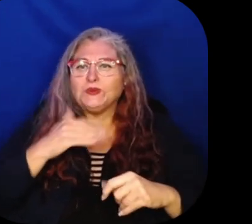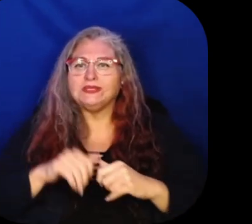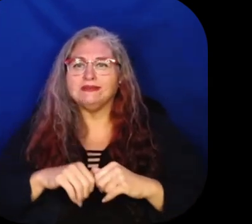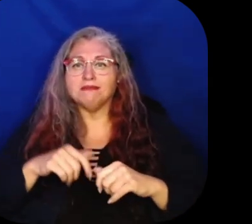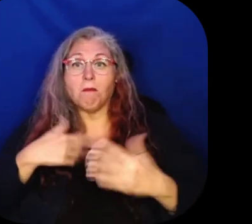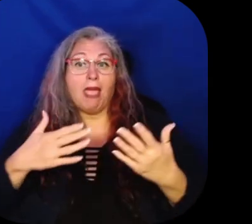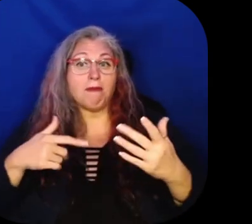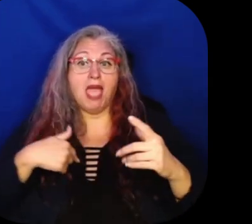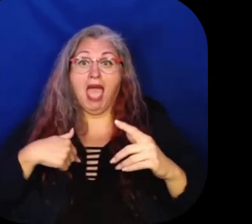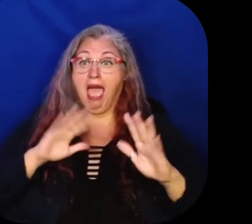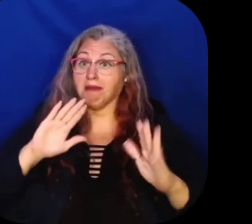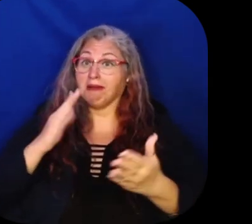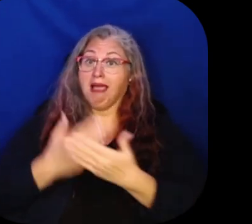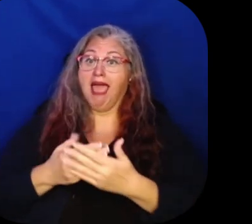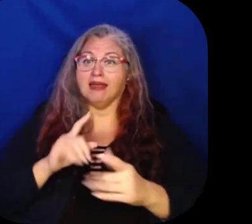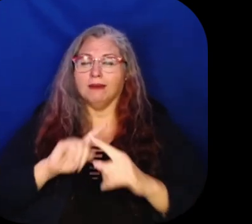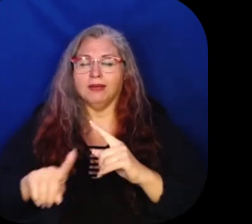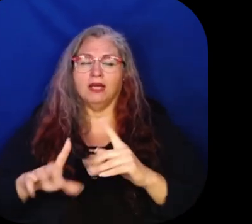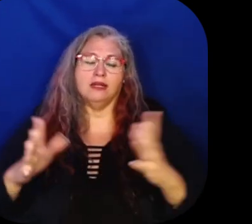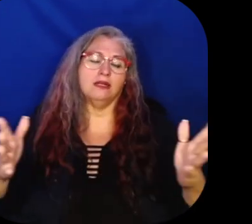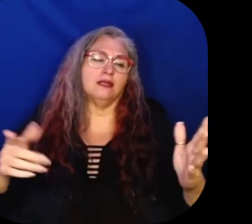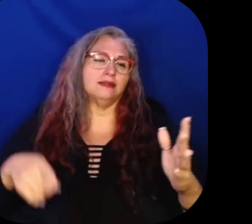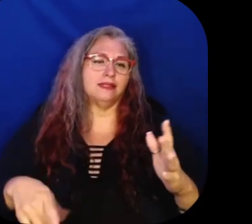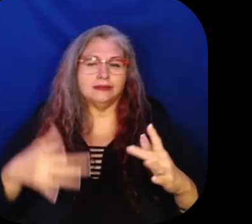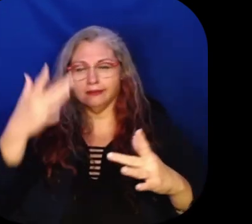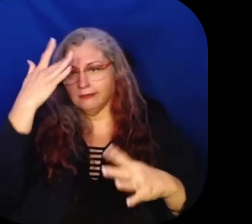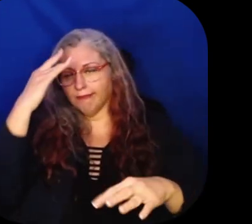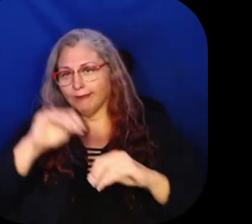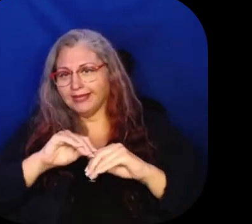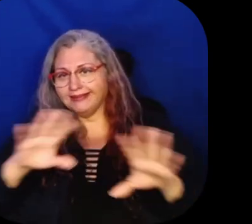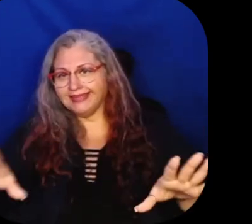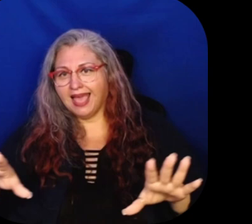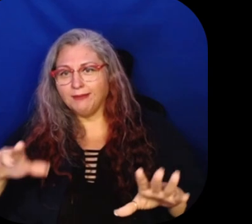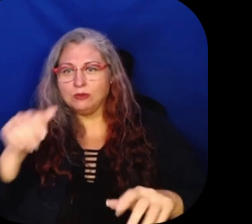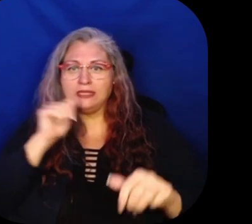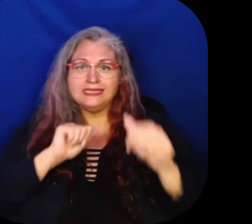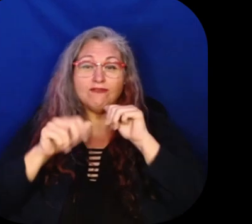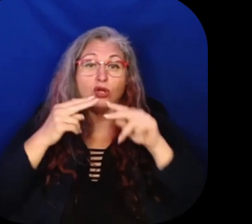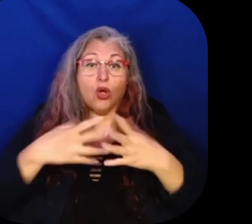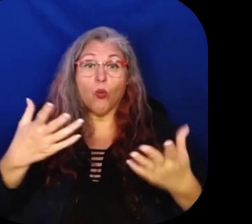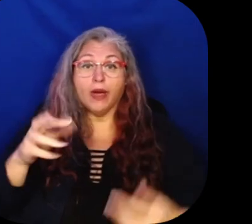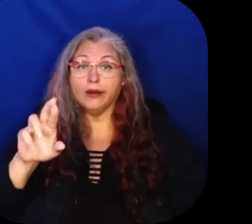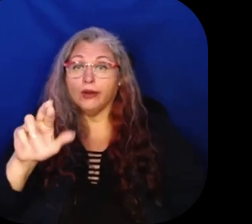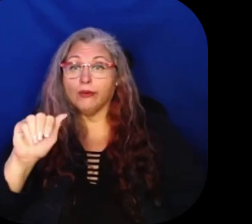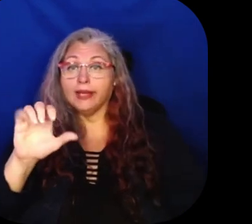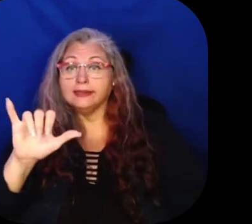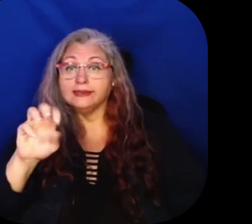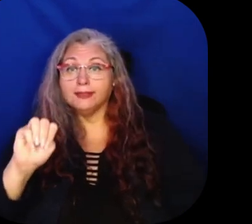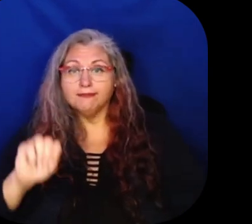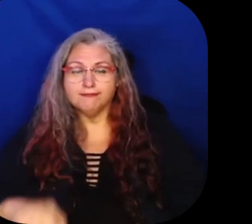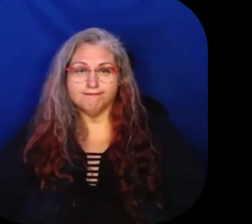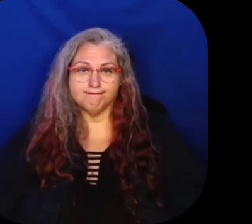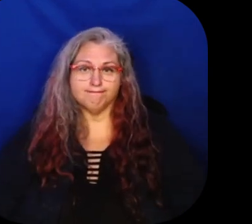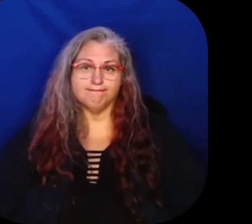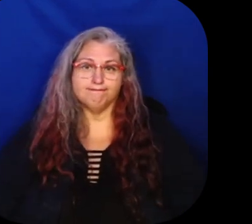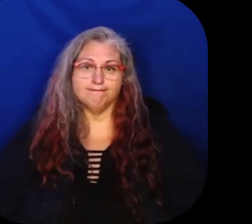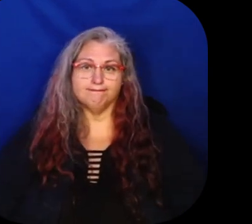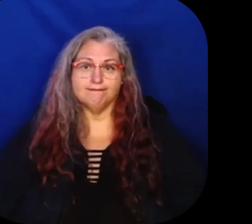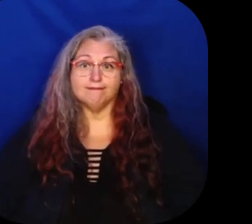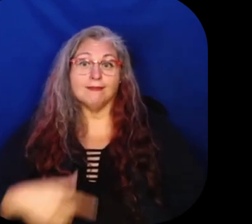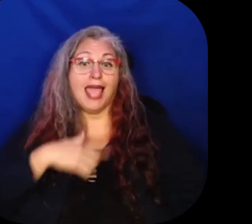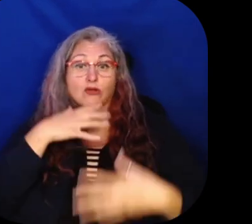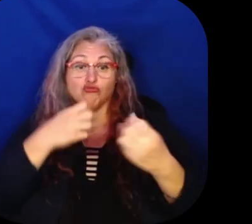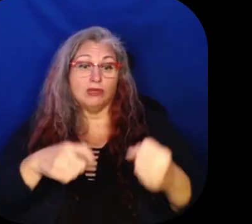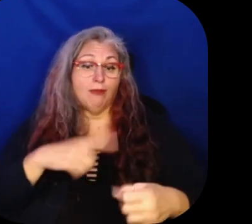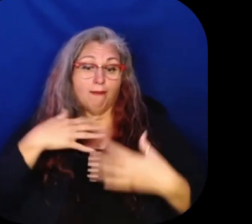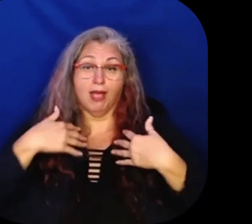there except for this pandemic we suffer called racism. I don't trust my black